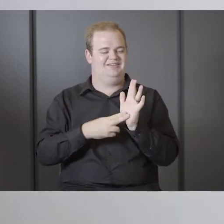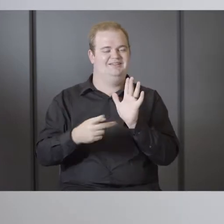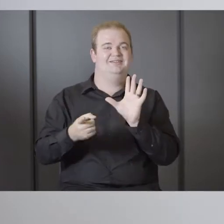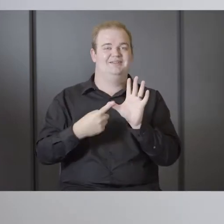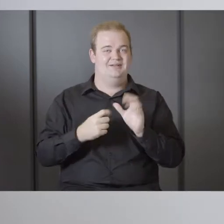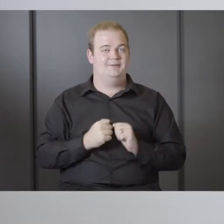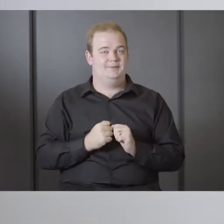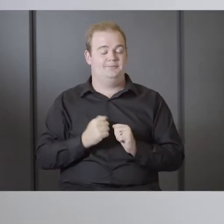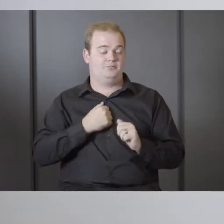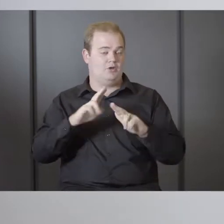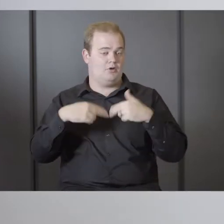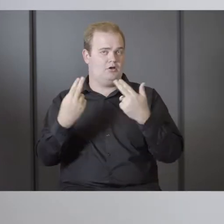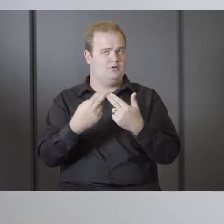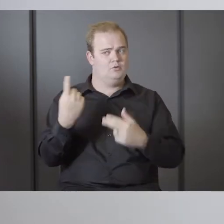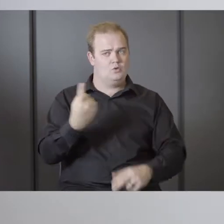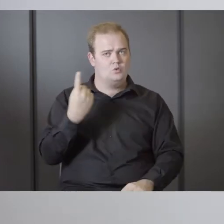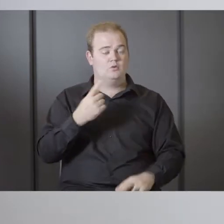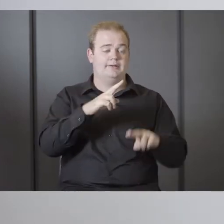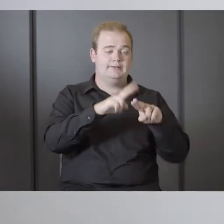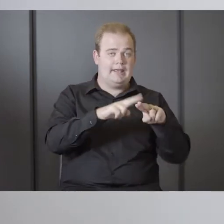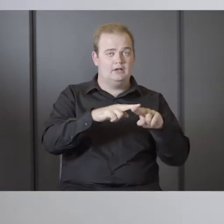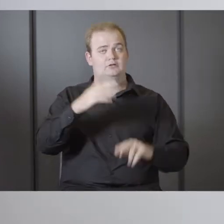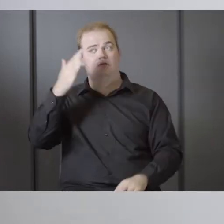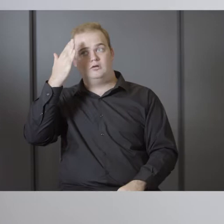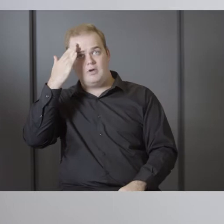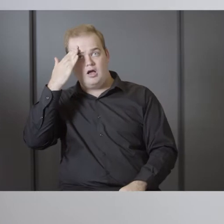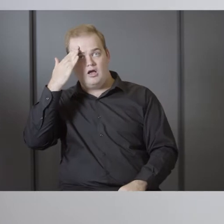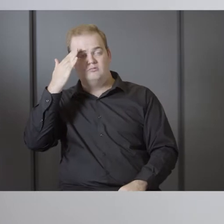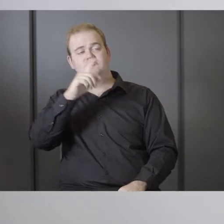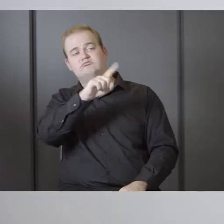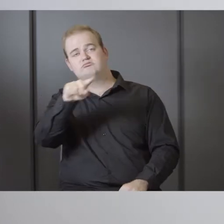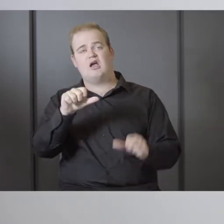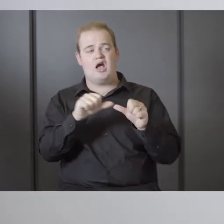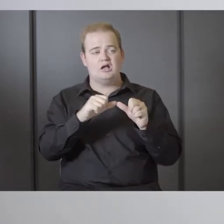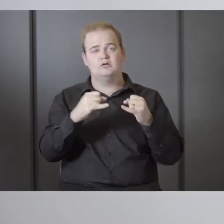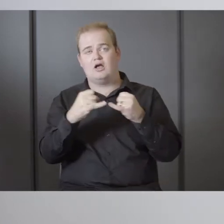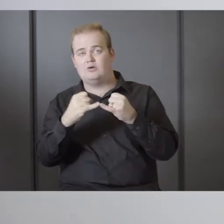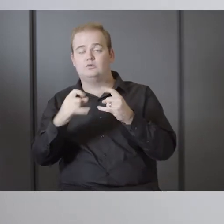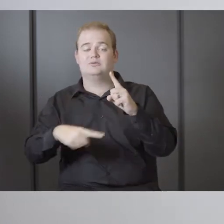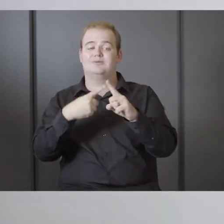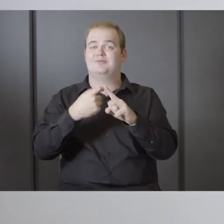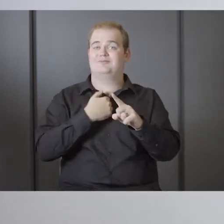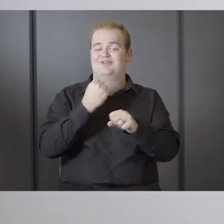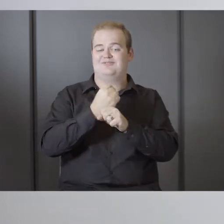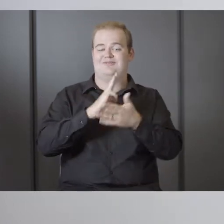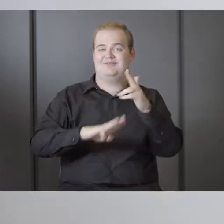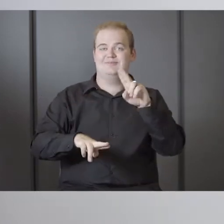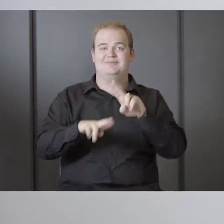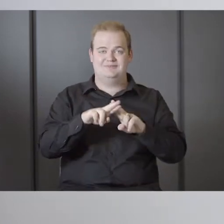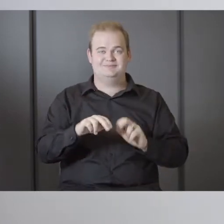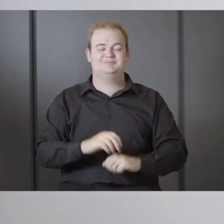In my family, I have my dad, my mum, and my aunts and uncles,